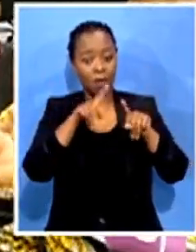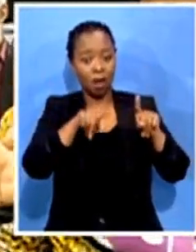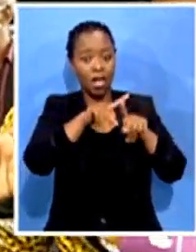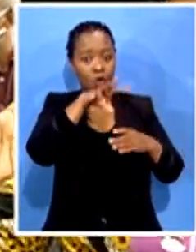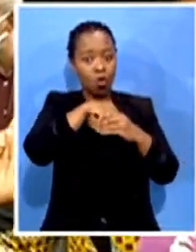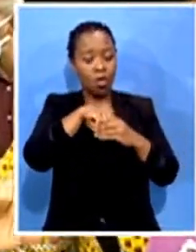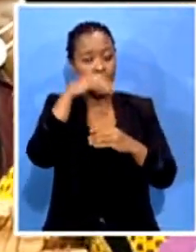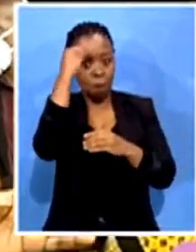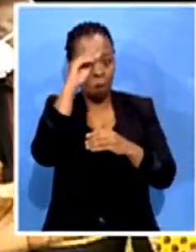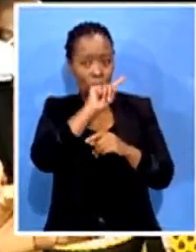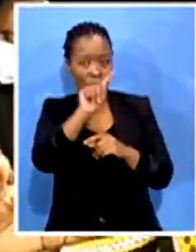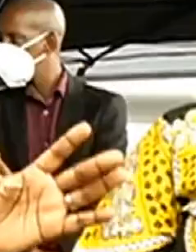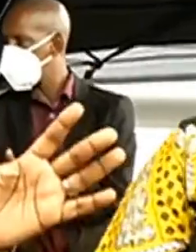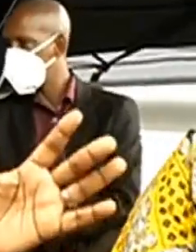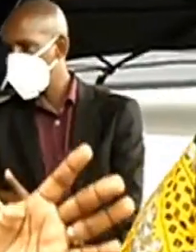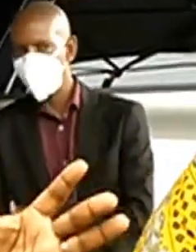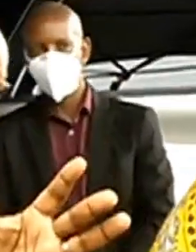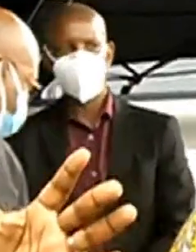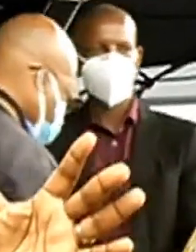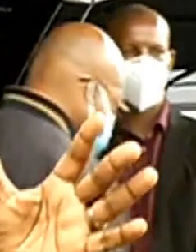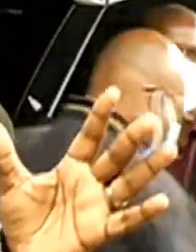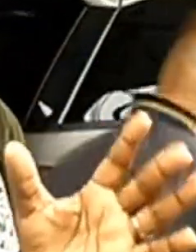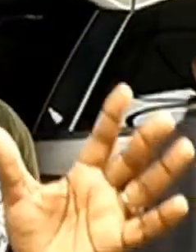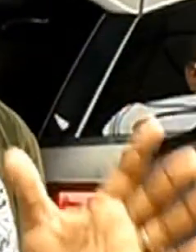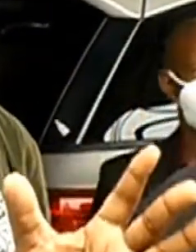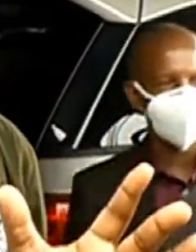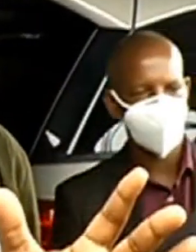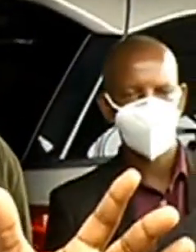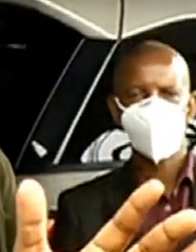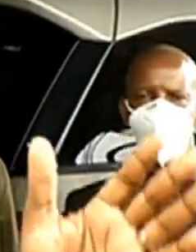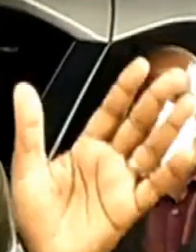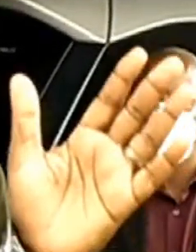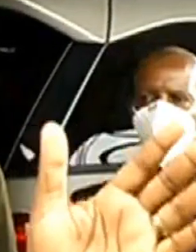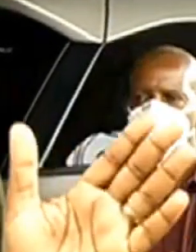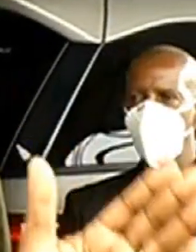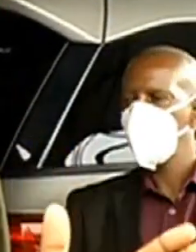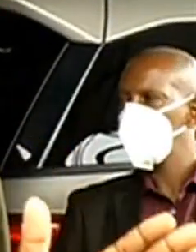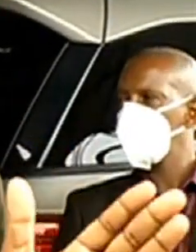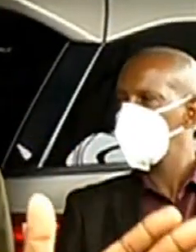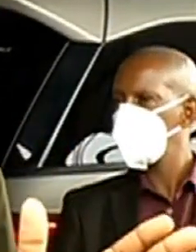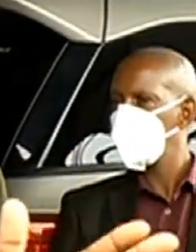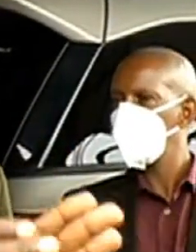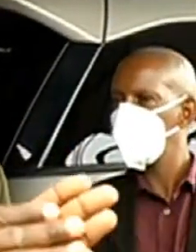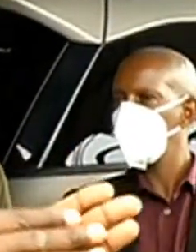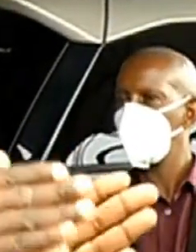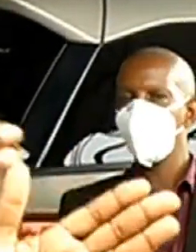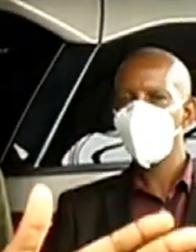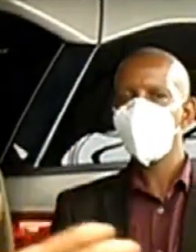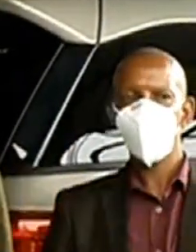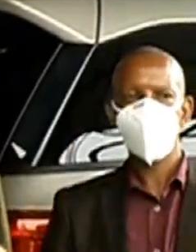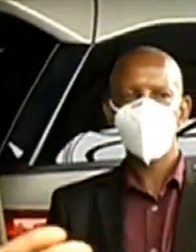police stations now are under pressure because police officers who have been in law enforcement operations